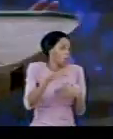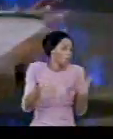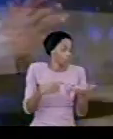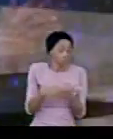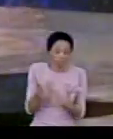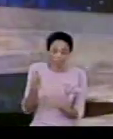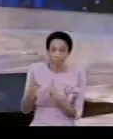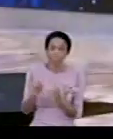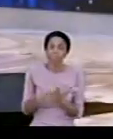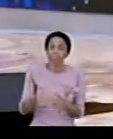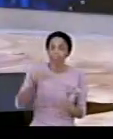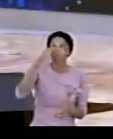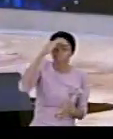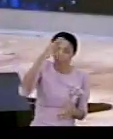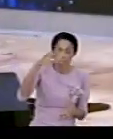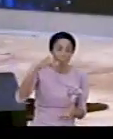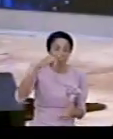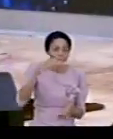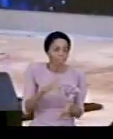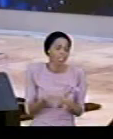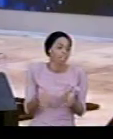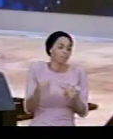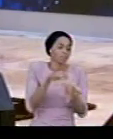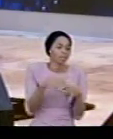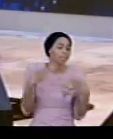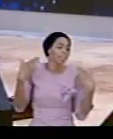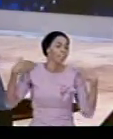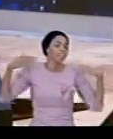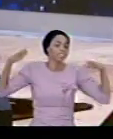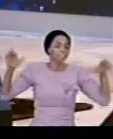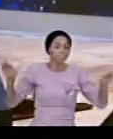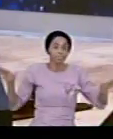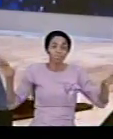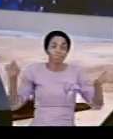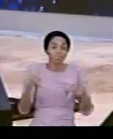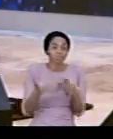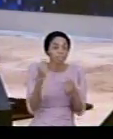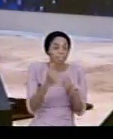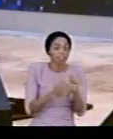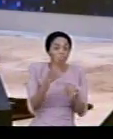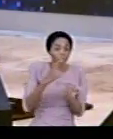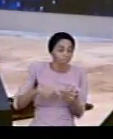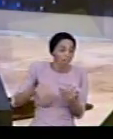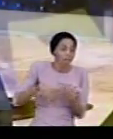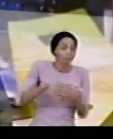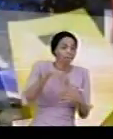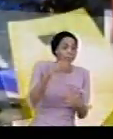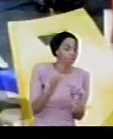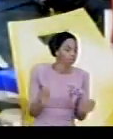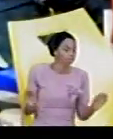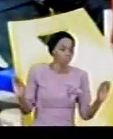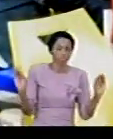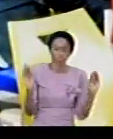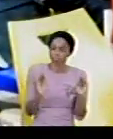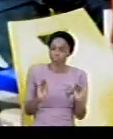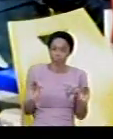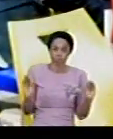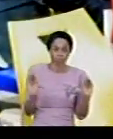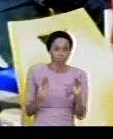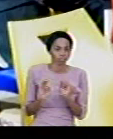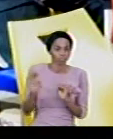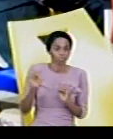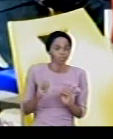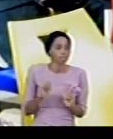like angels to everybody outside, none of them, by